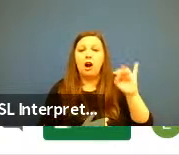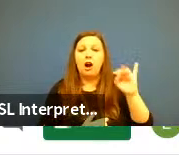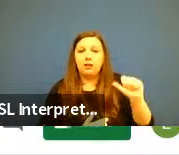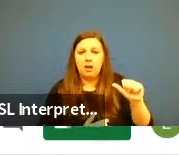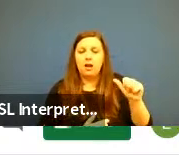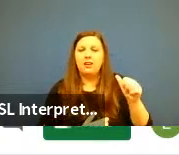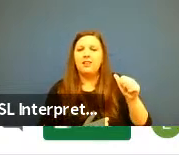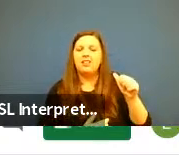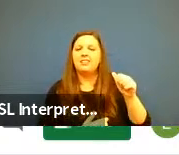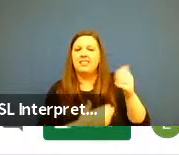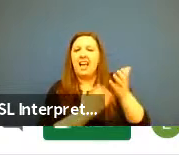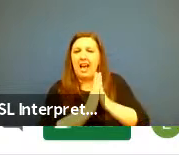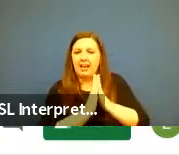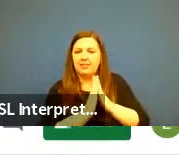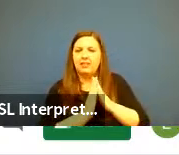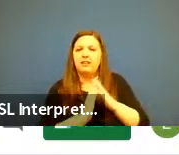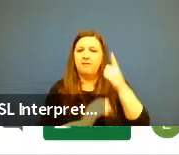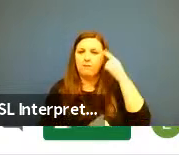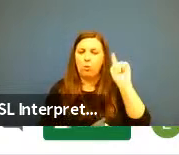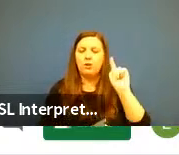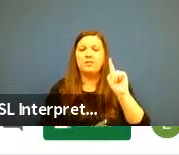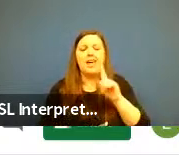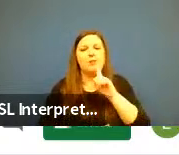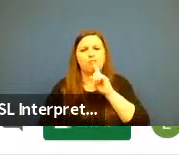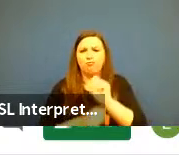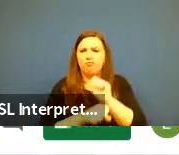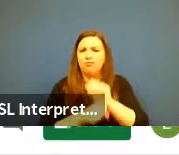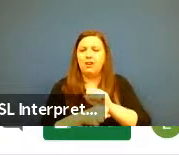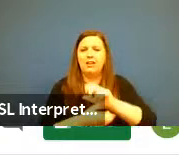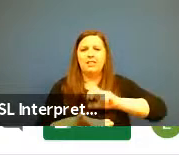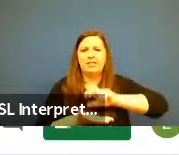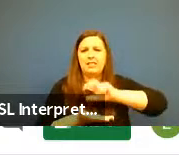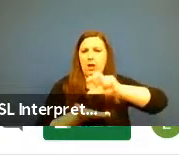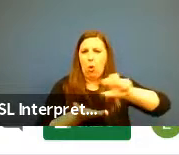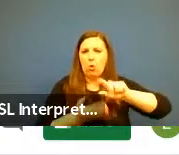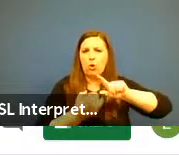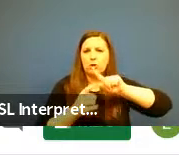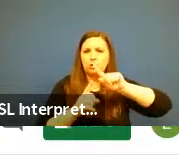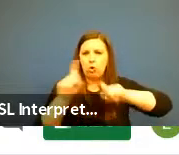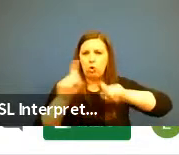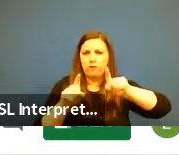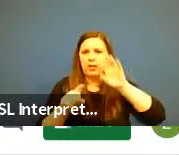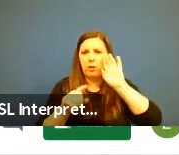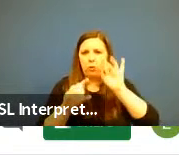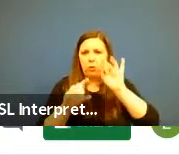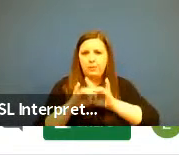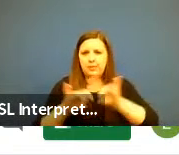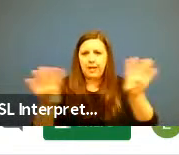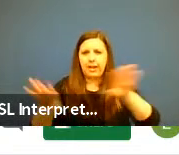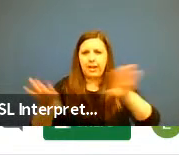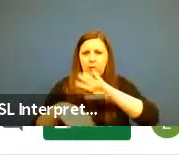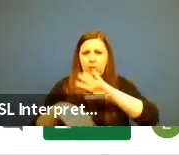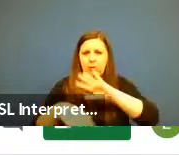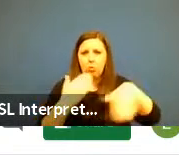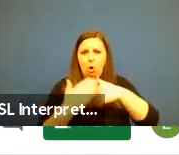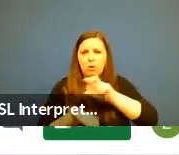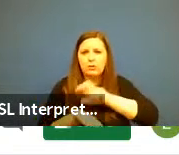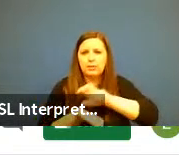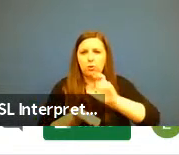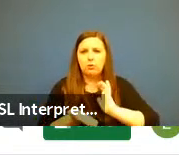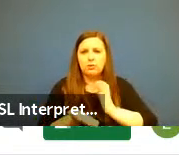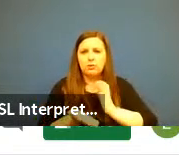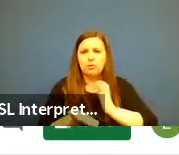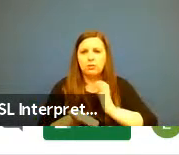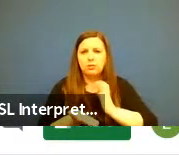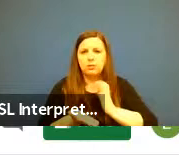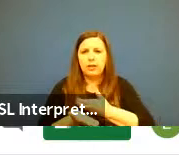real stakeholder survey that would be sent out to all stakeholders in our community. I think that there have been